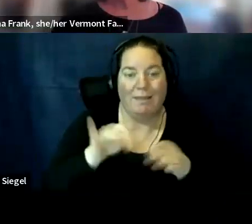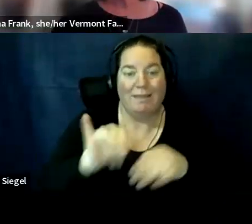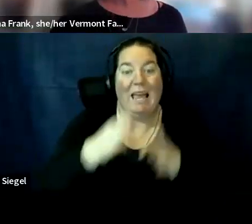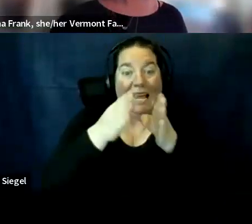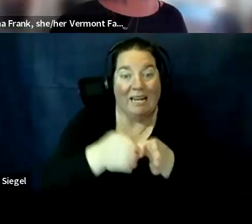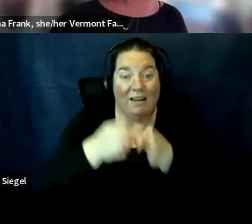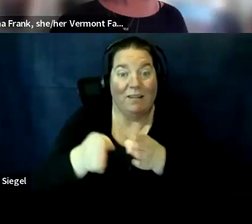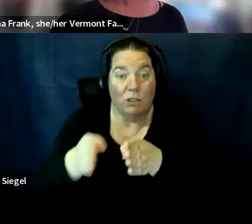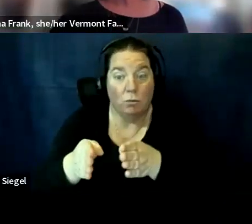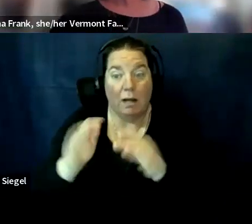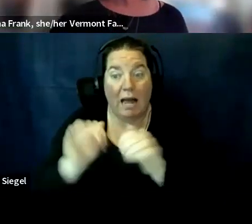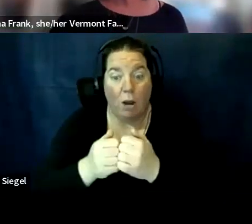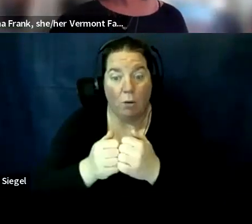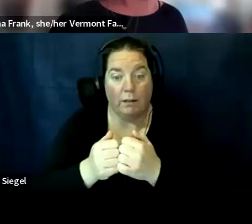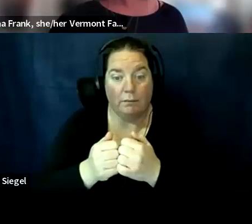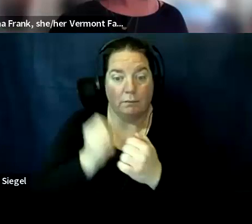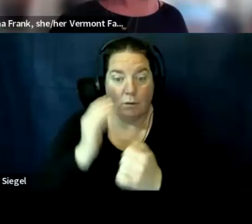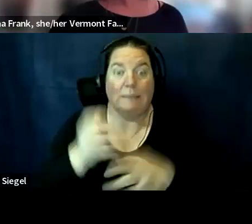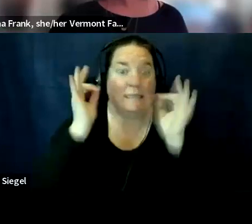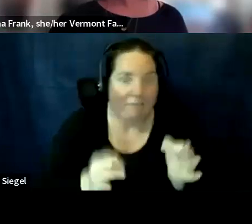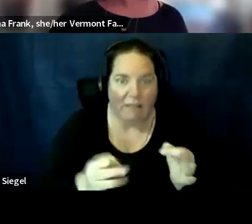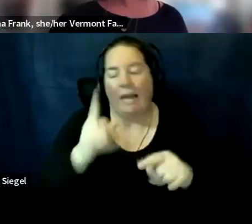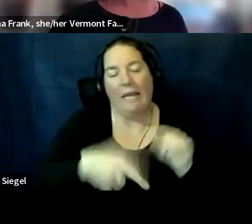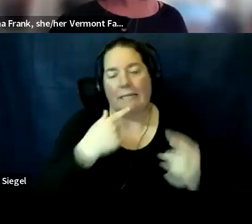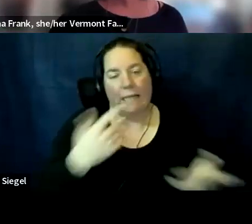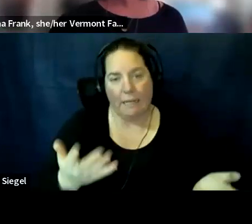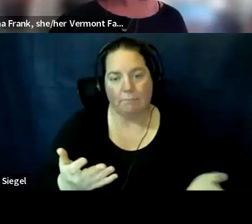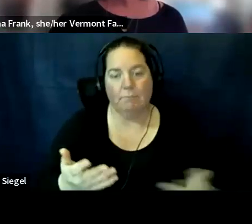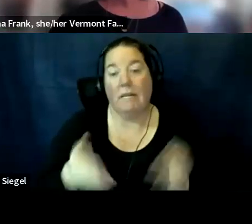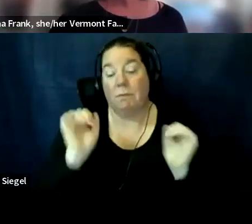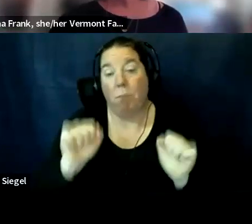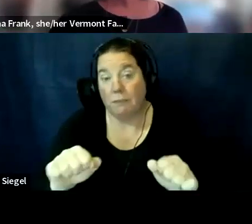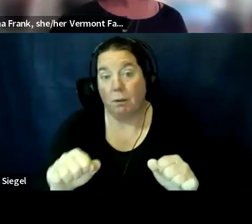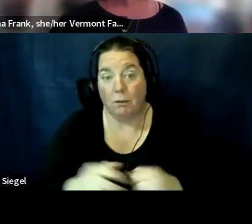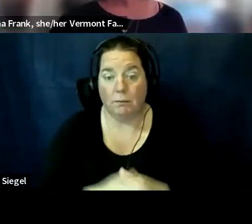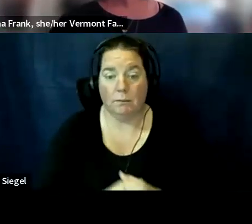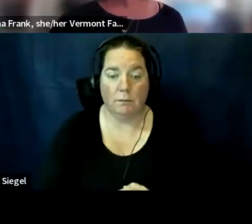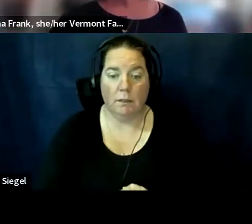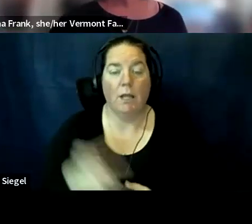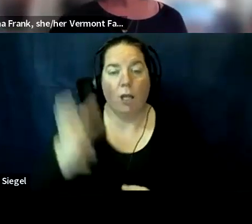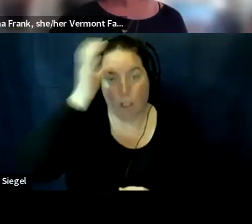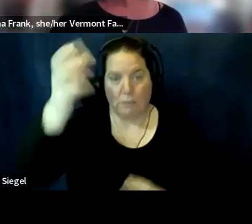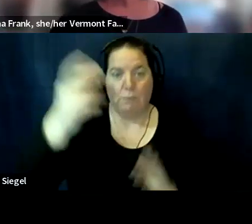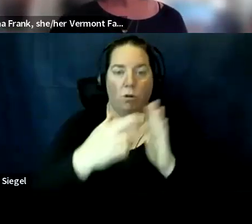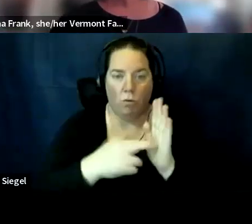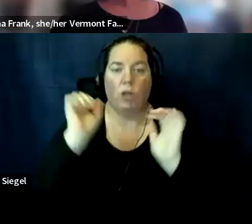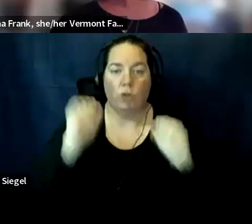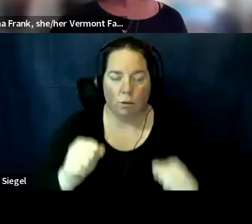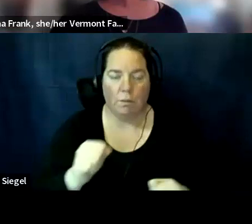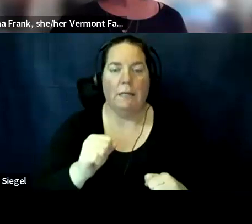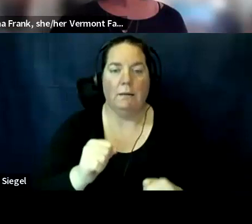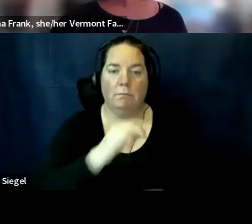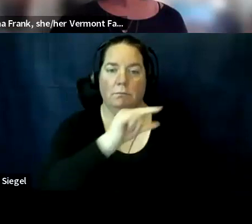might land. Right. But yes, I mean, the general concept of the rule is that yes, you could be found